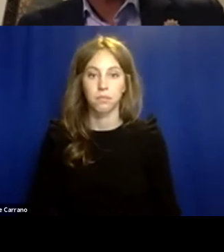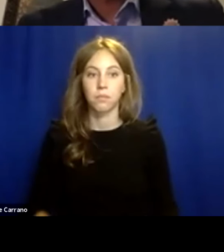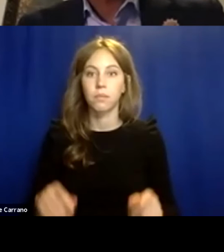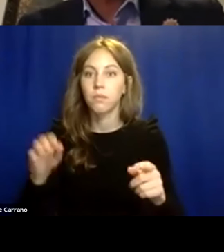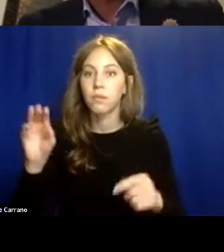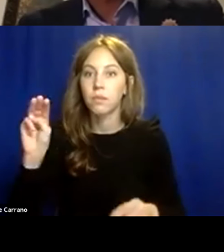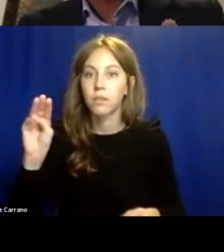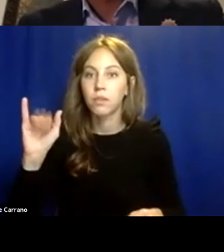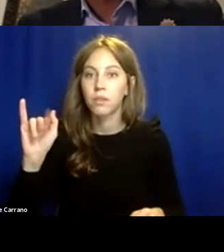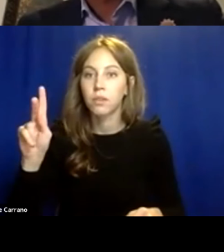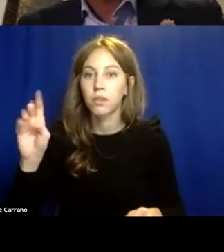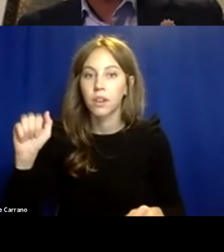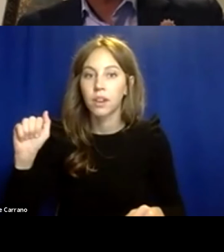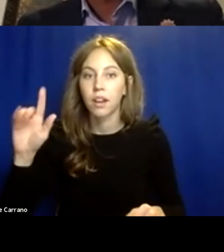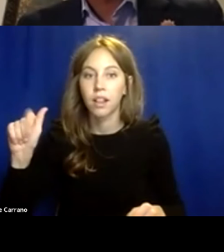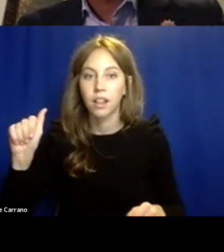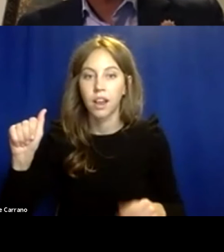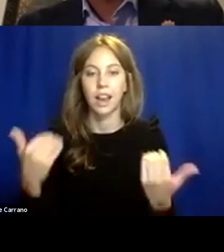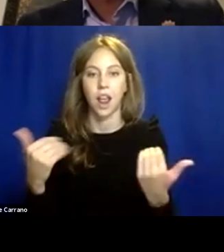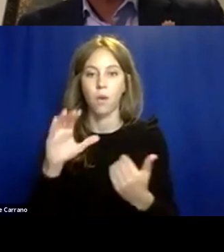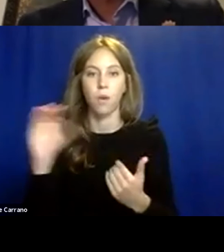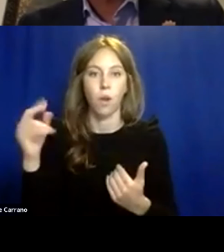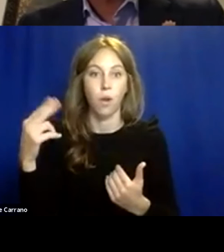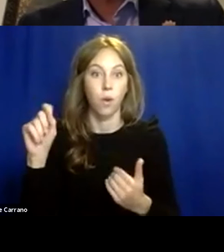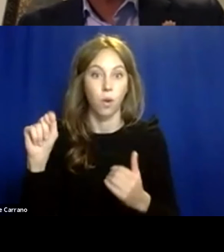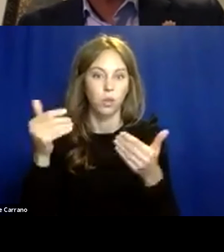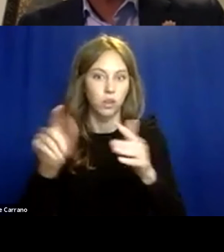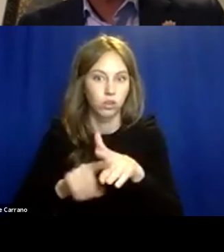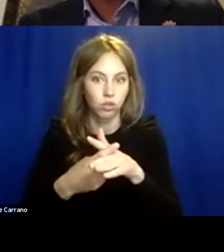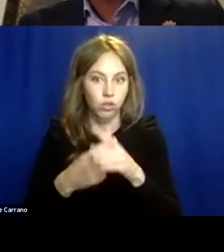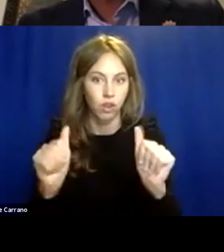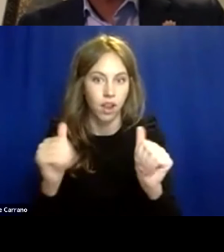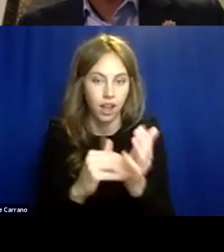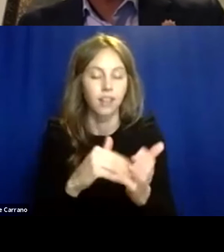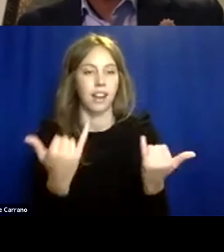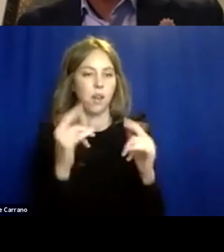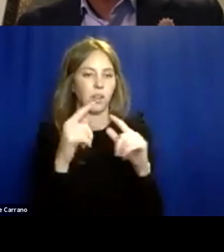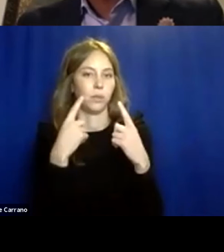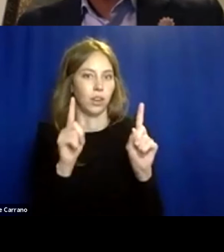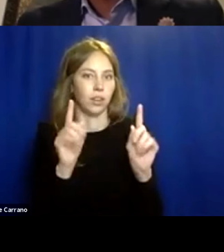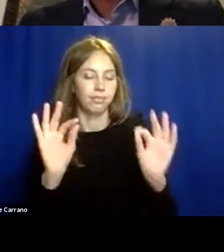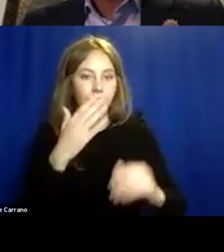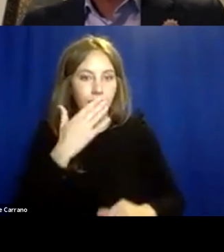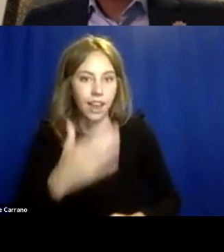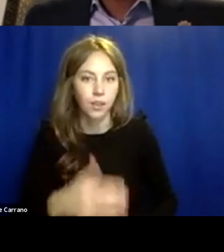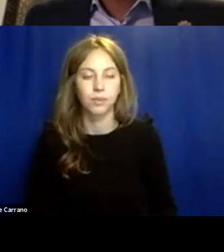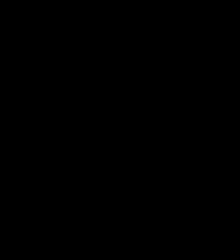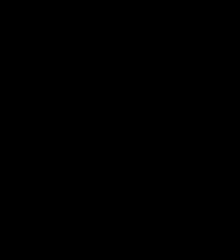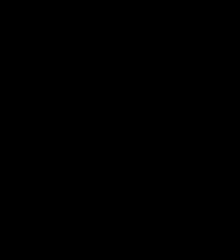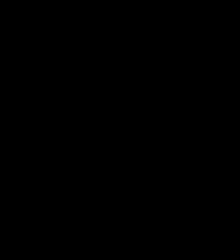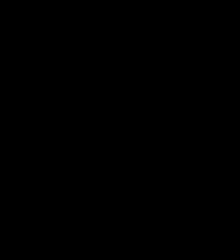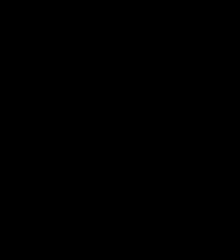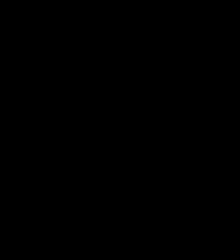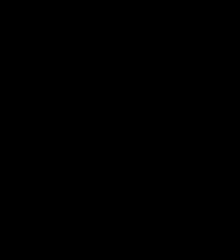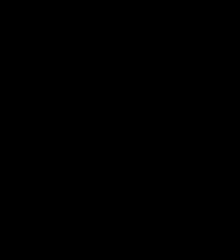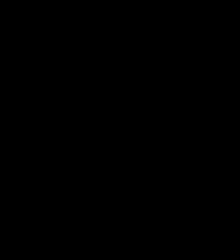now the co-host, so she can probably do it now. Okay. Try it, Michaela. Yes, now it's working. Thank you. Mm-hmm. Let me